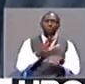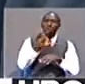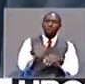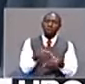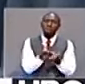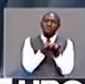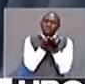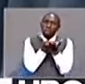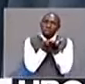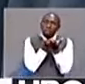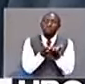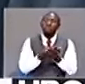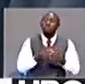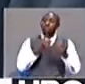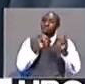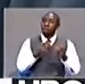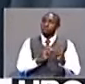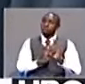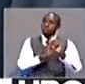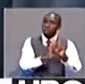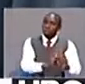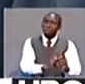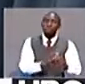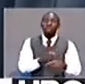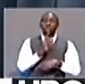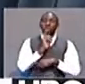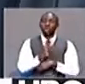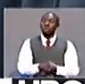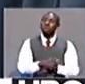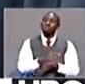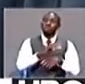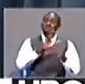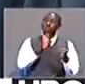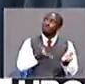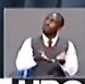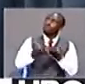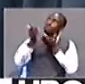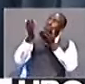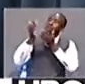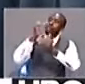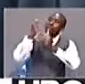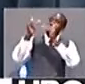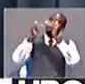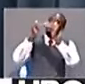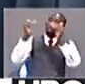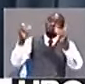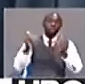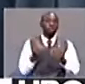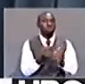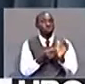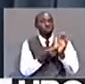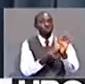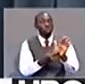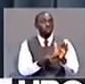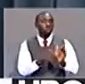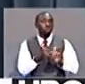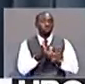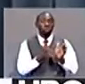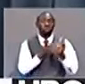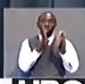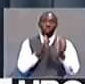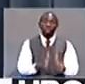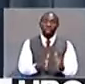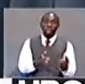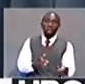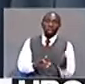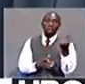having, you must follow and ensure that you go to heaven, not just to show that you are a Christian. That one good quality I've seen him